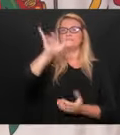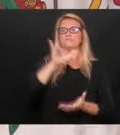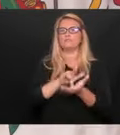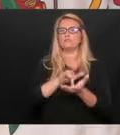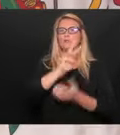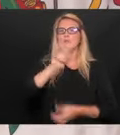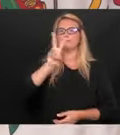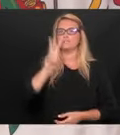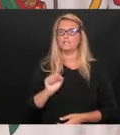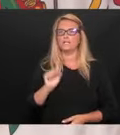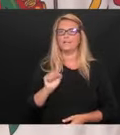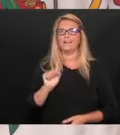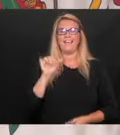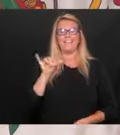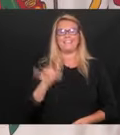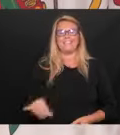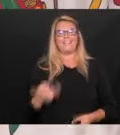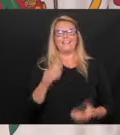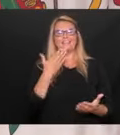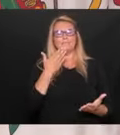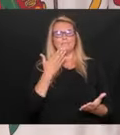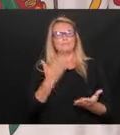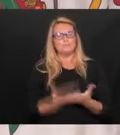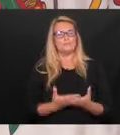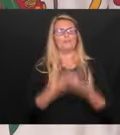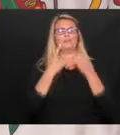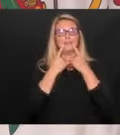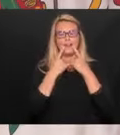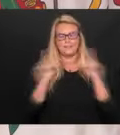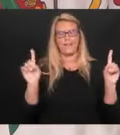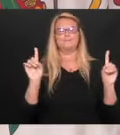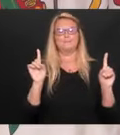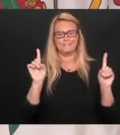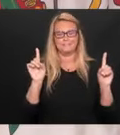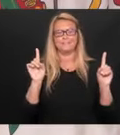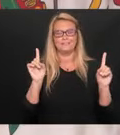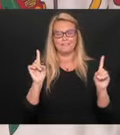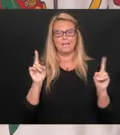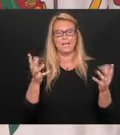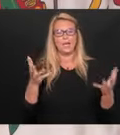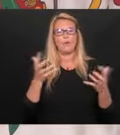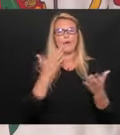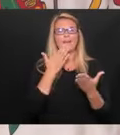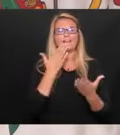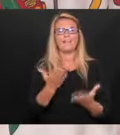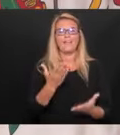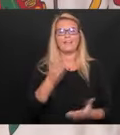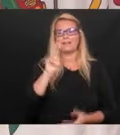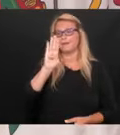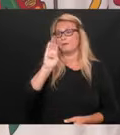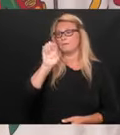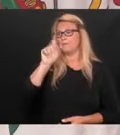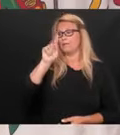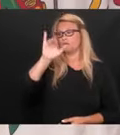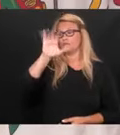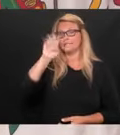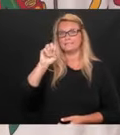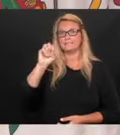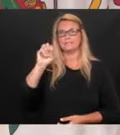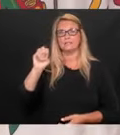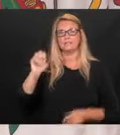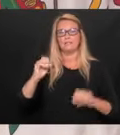Virginia, and this is a great announcement, a great announcement. I want to thank Beatrice for coming to the table